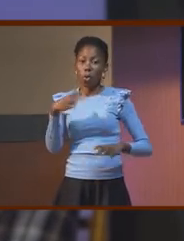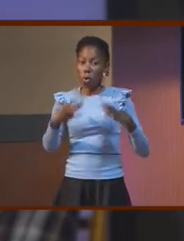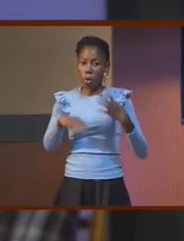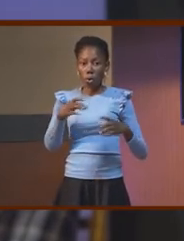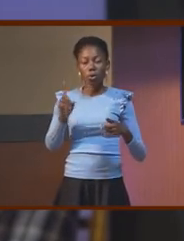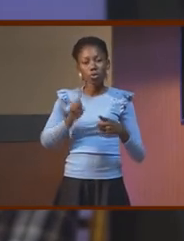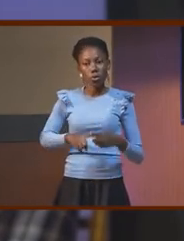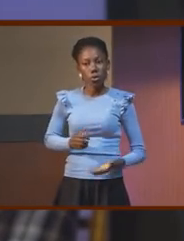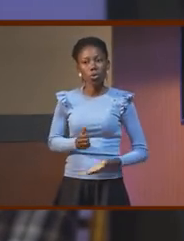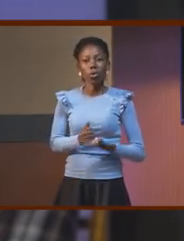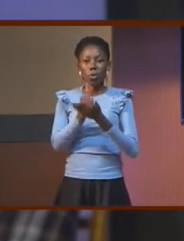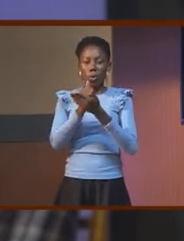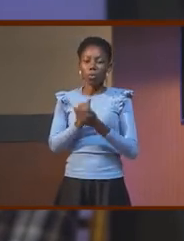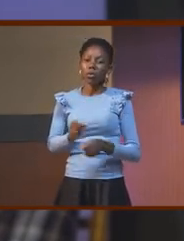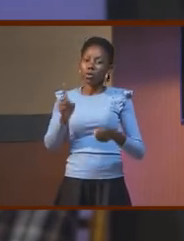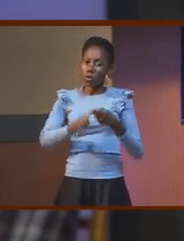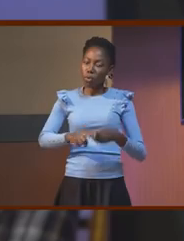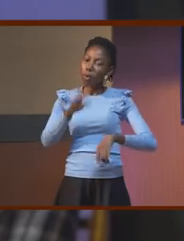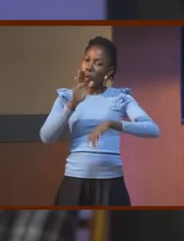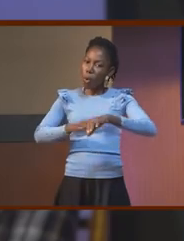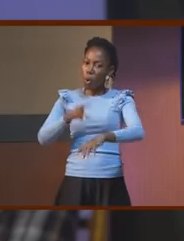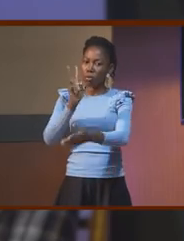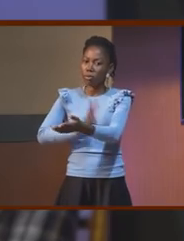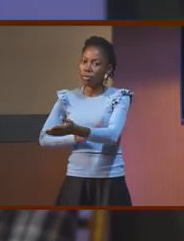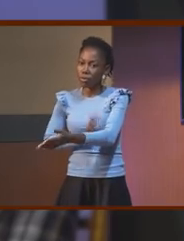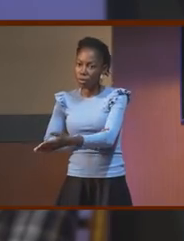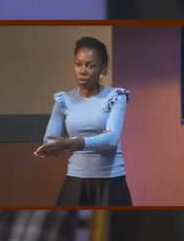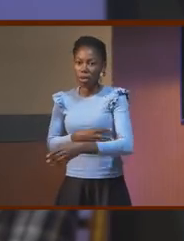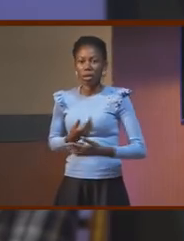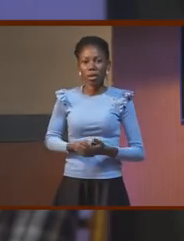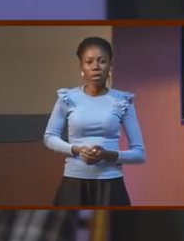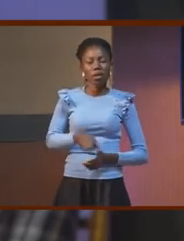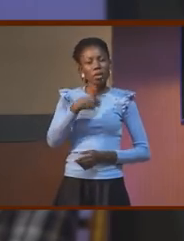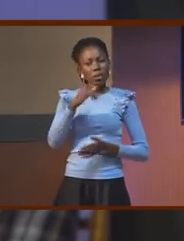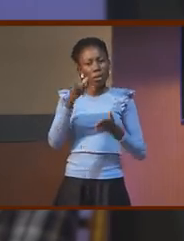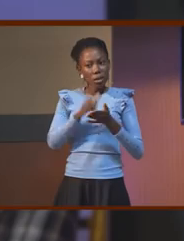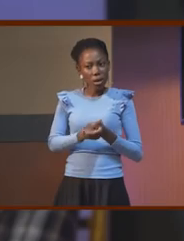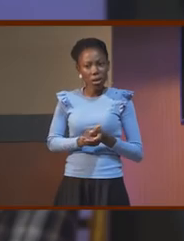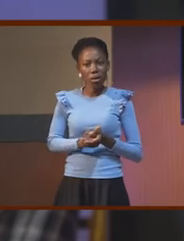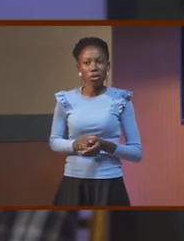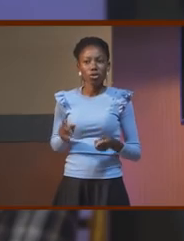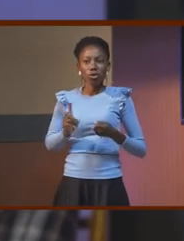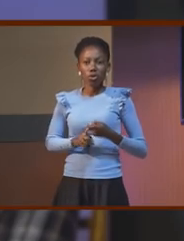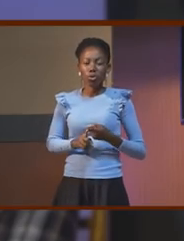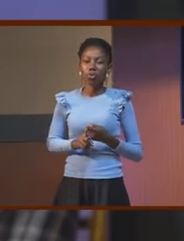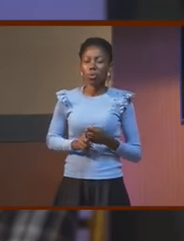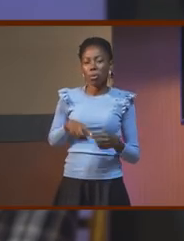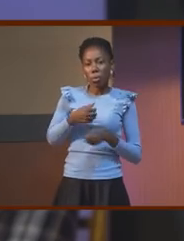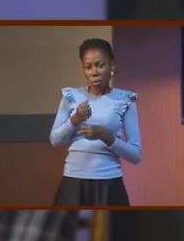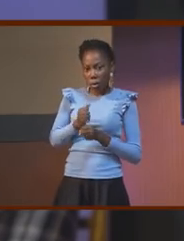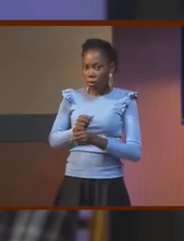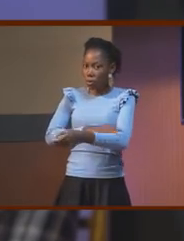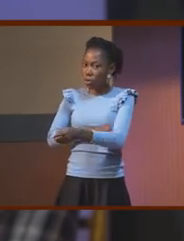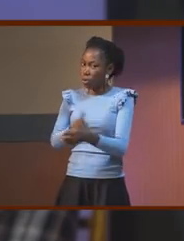me assist him, or if there's any maybe help they can help, because right